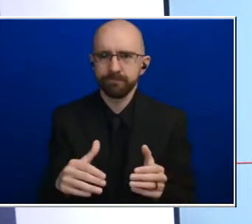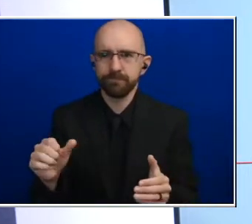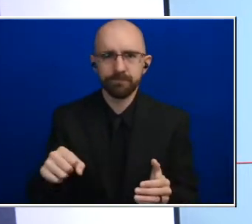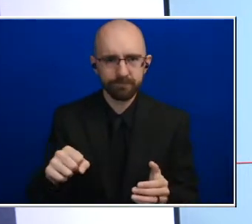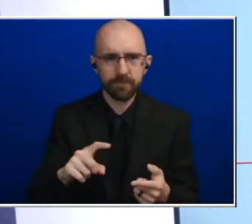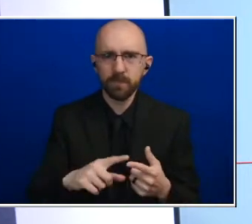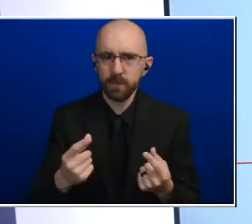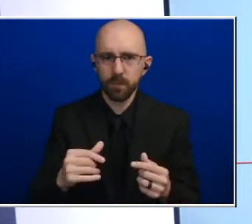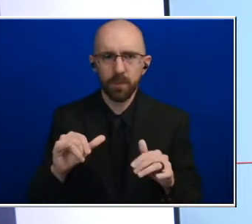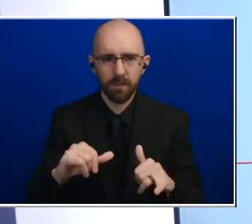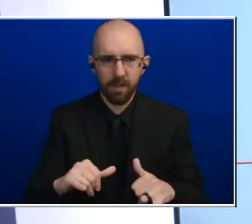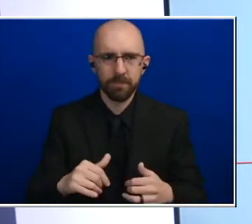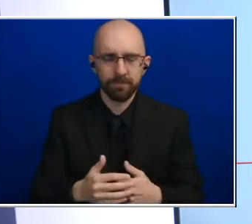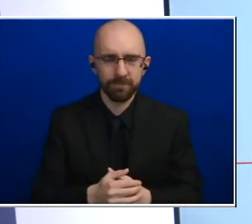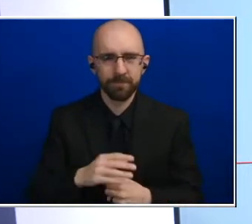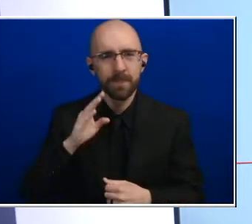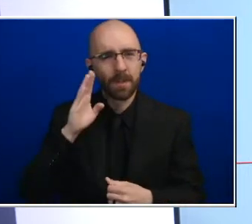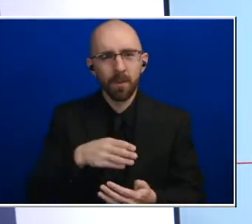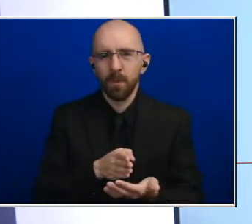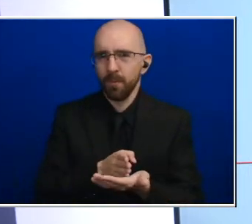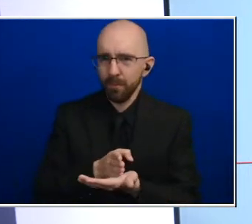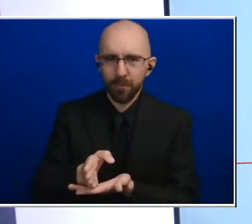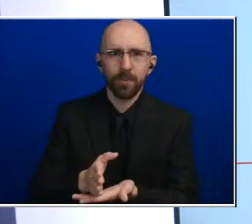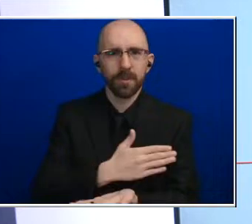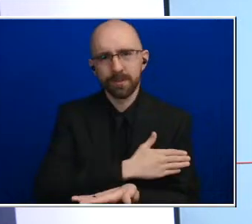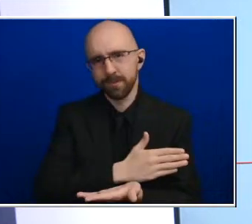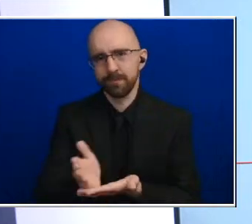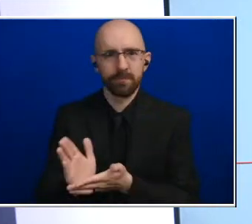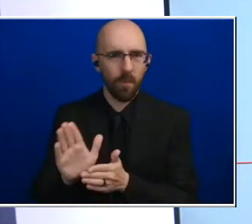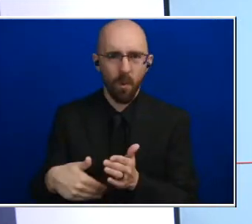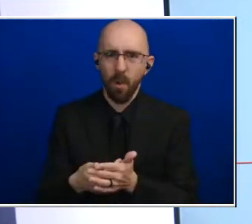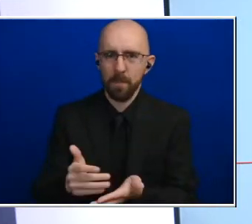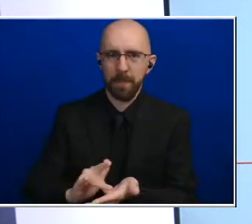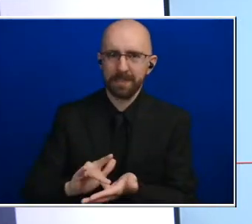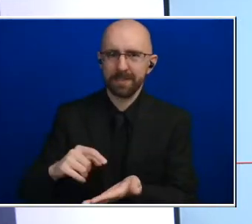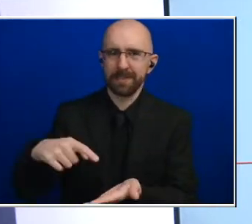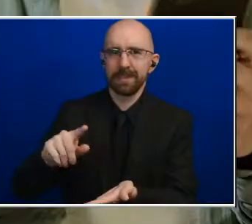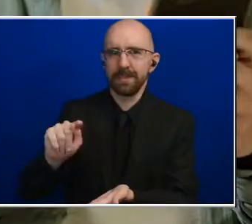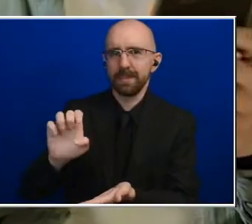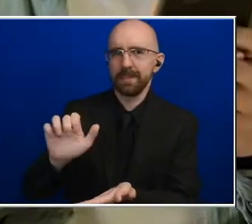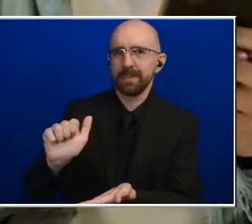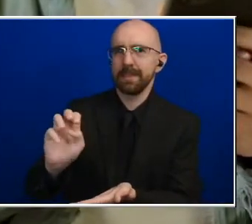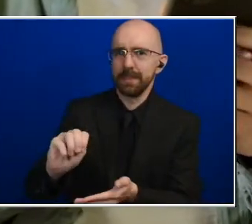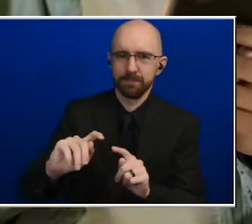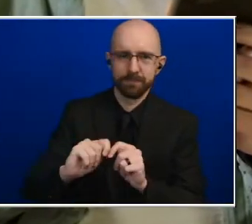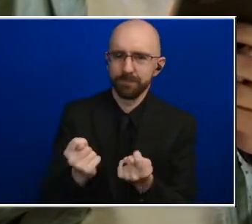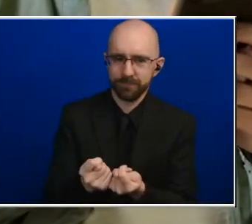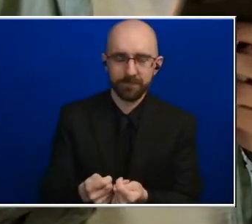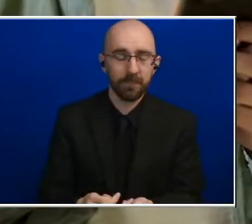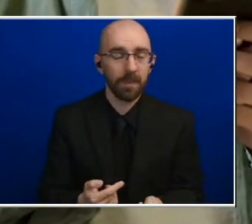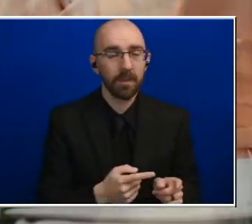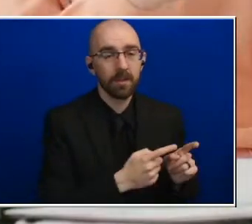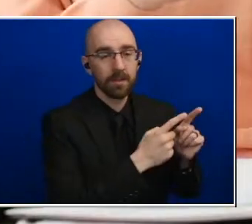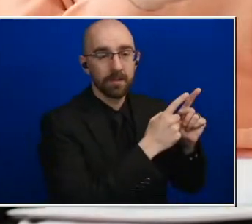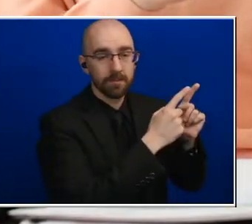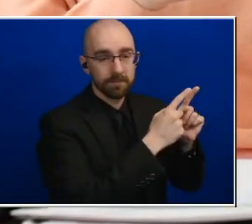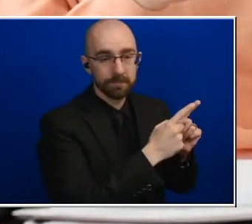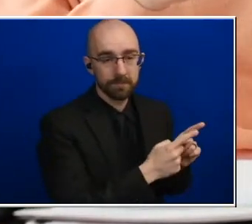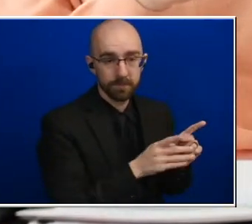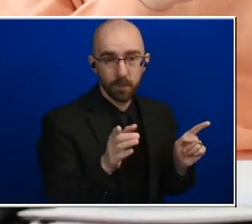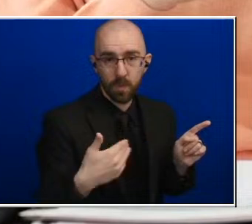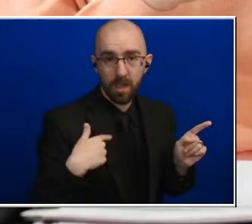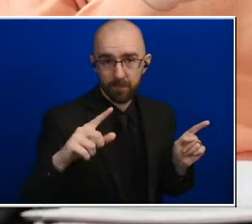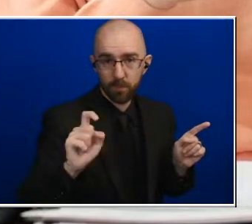we know that throughout medicine, right? Medicine is all about the team. All right, we're here to answer your questions. Send them in using the links on